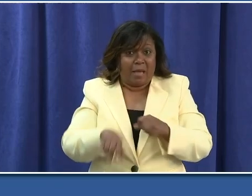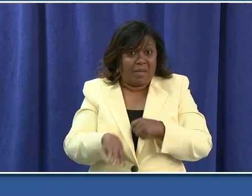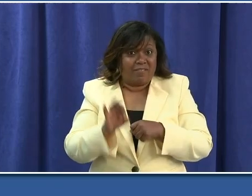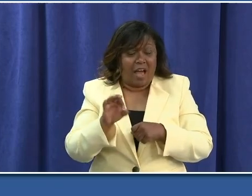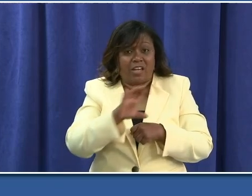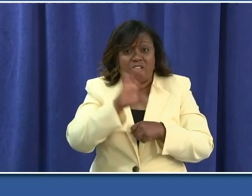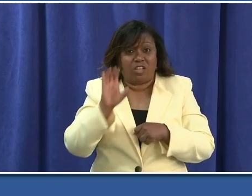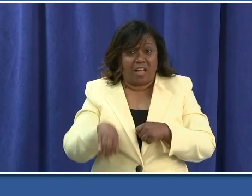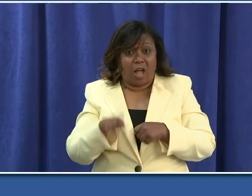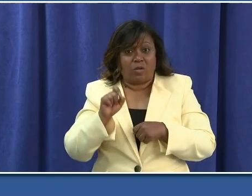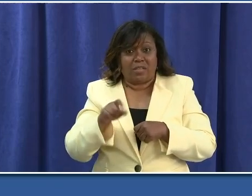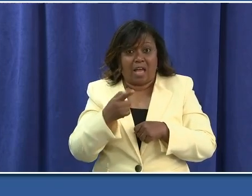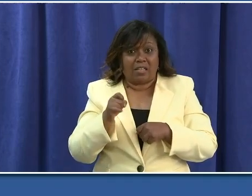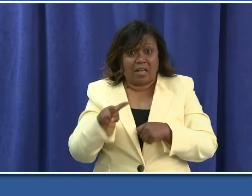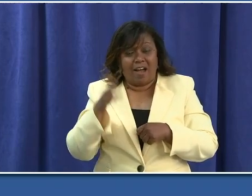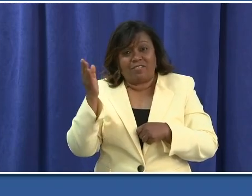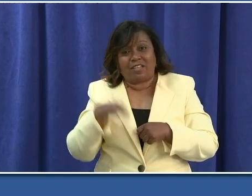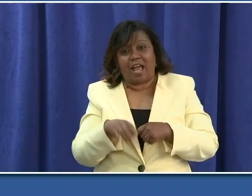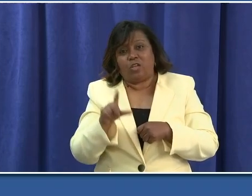at